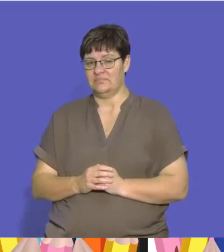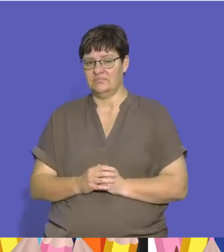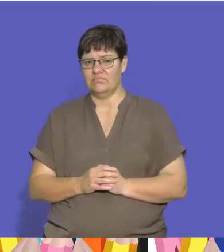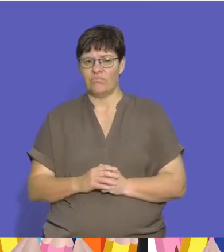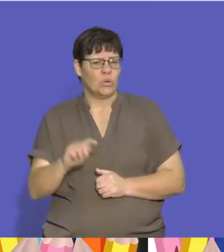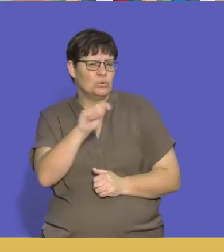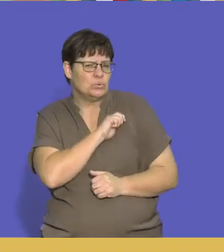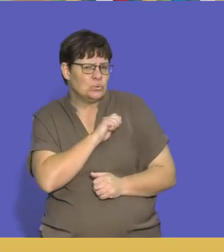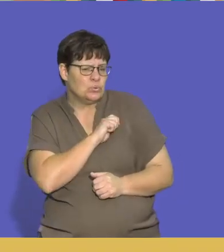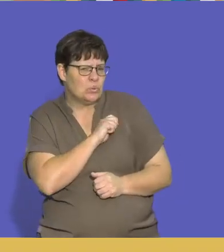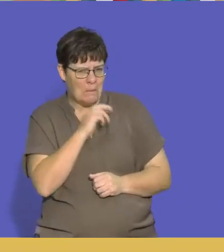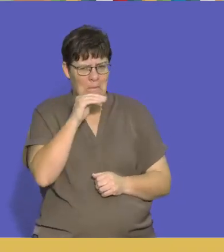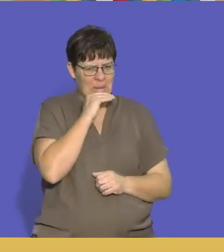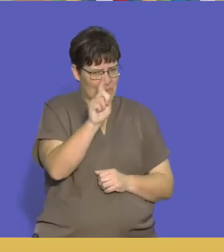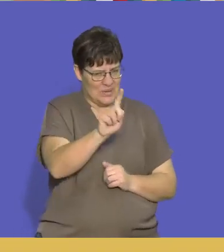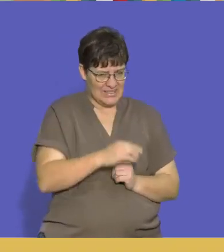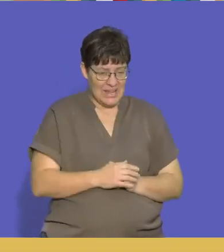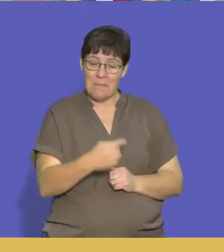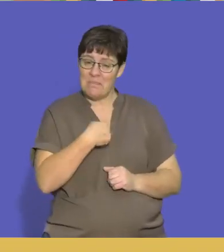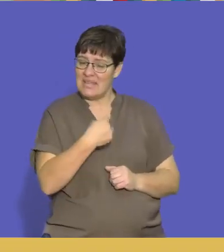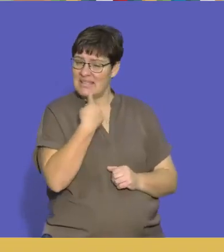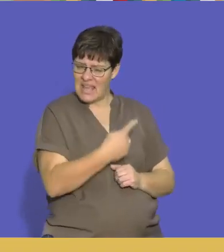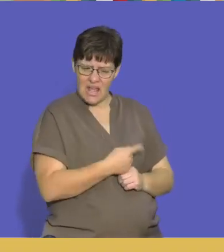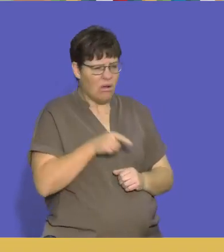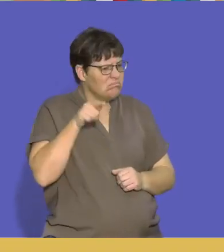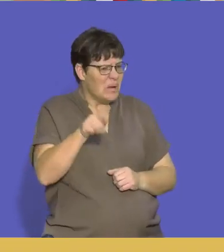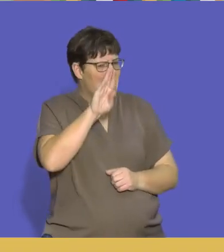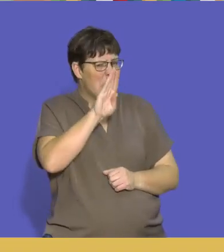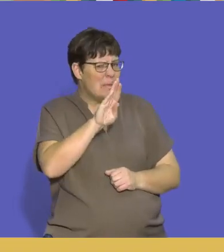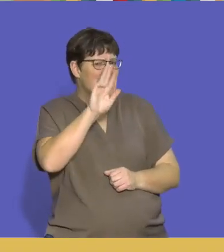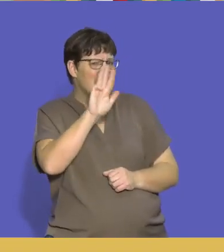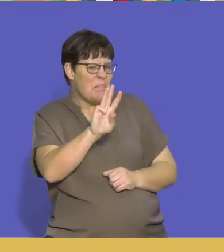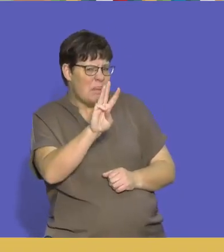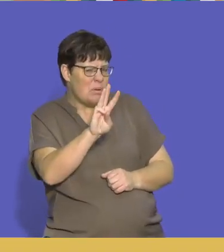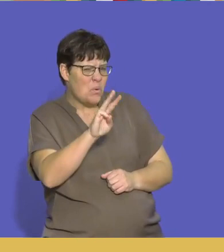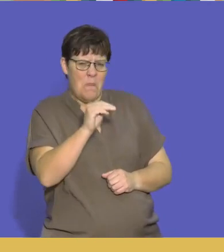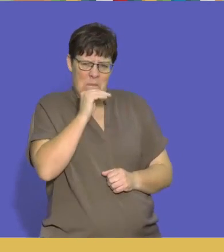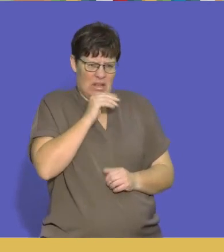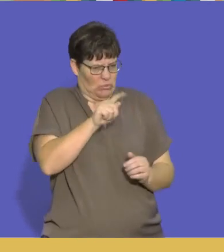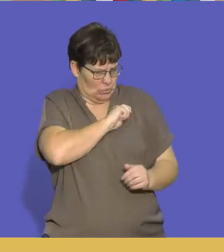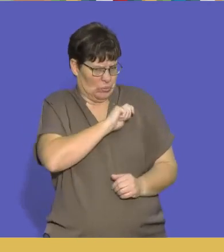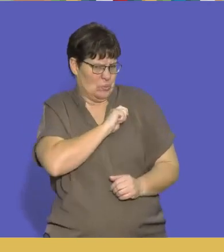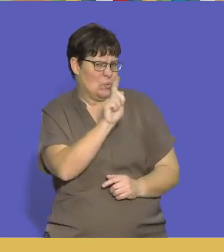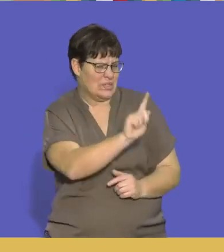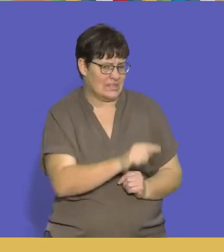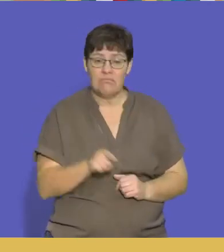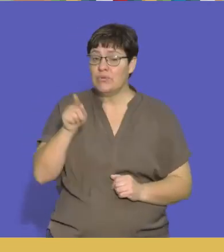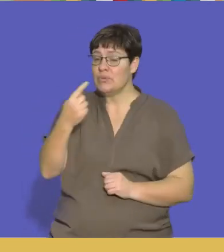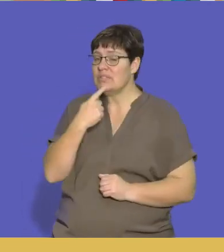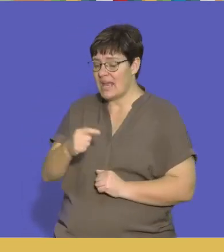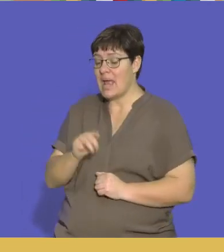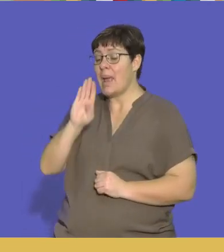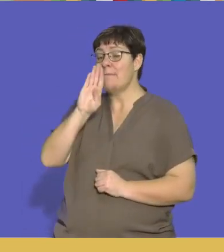what did it really mean? I say, what did BW really stand for? You